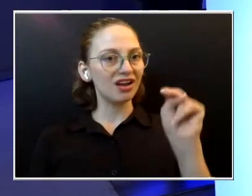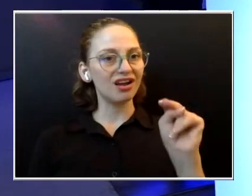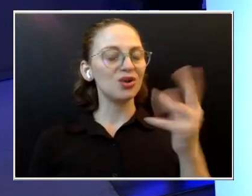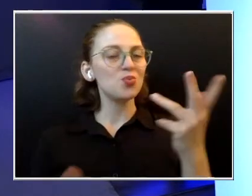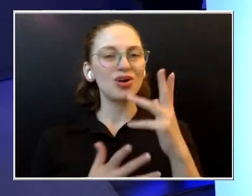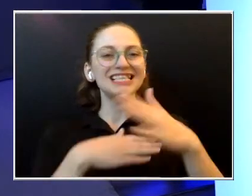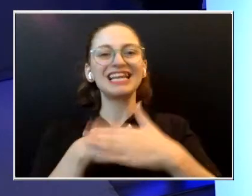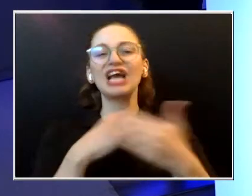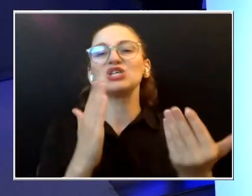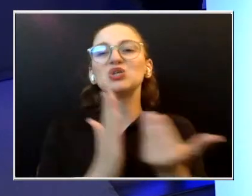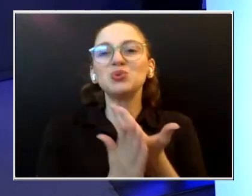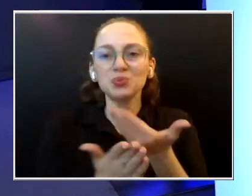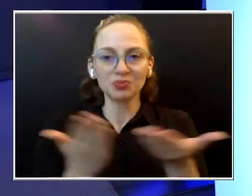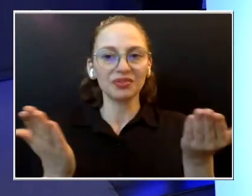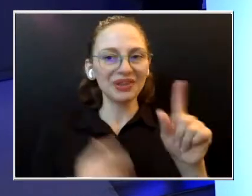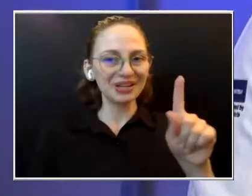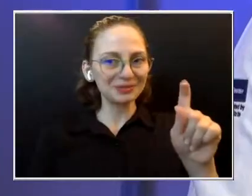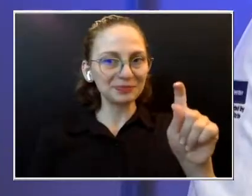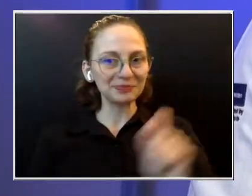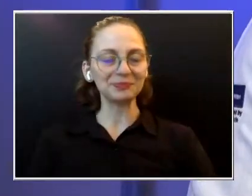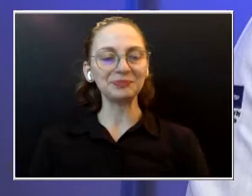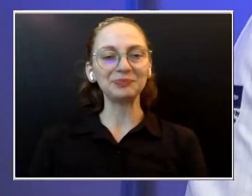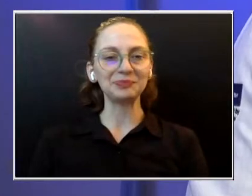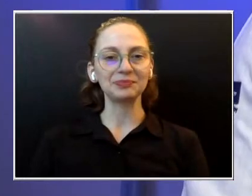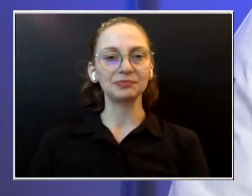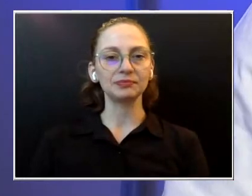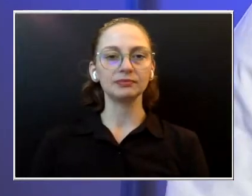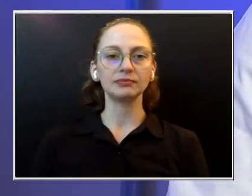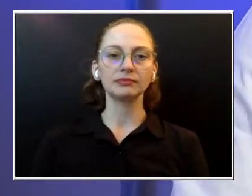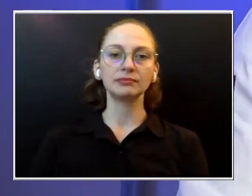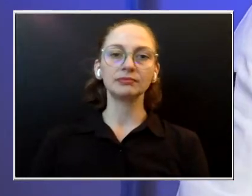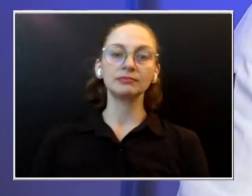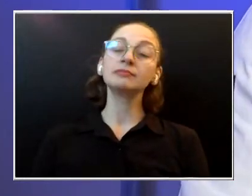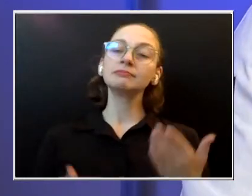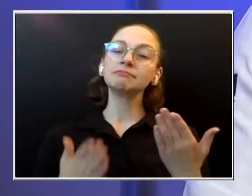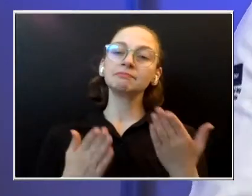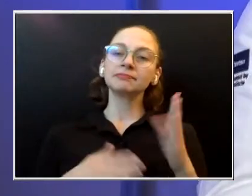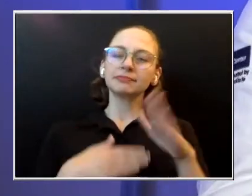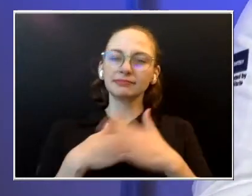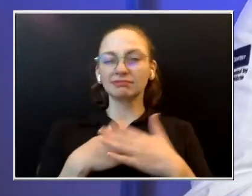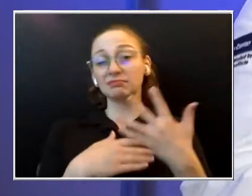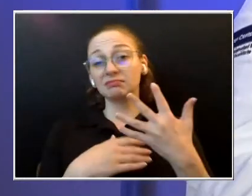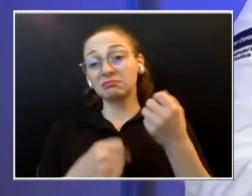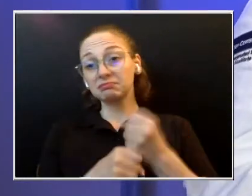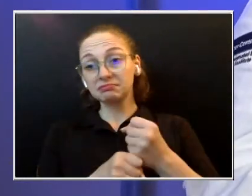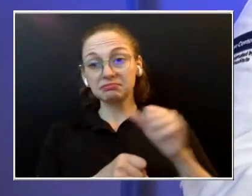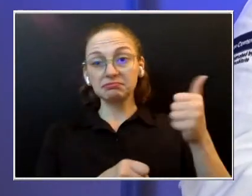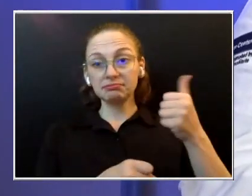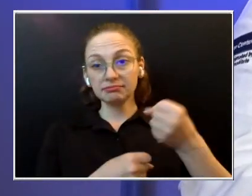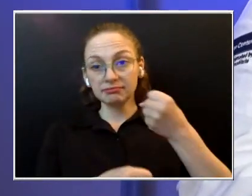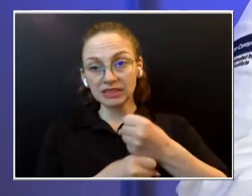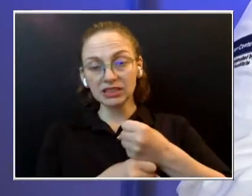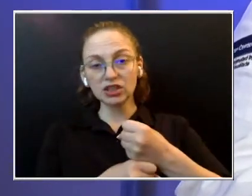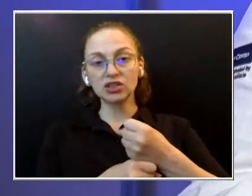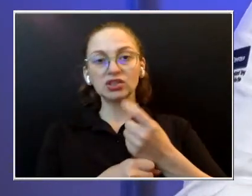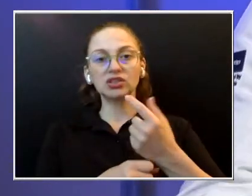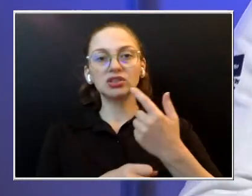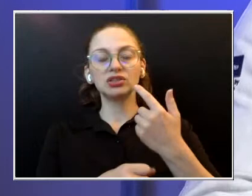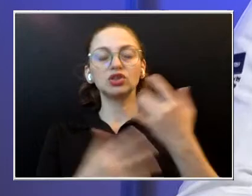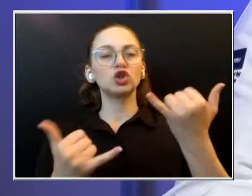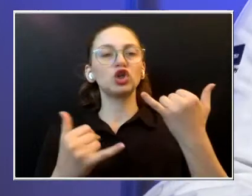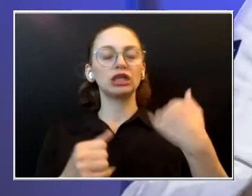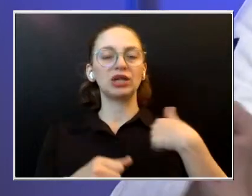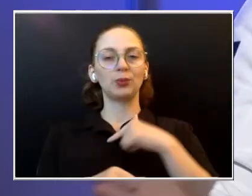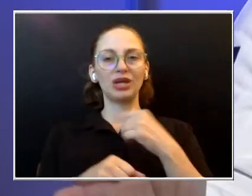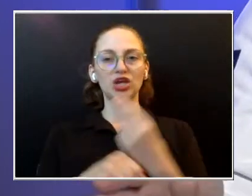think within the next, maybe we'll see the next 5-10 years. Currently, we only come in at static angles with protons,